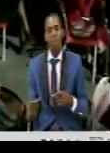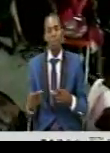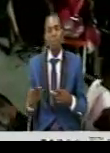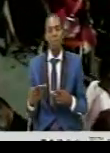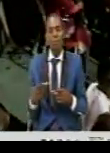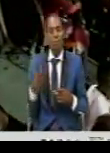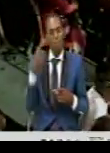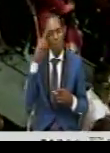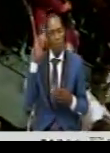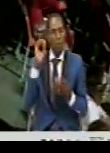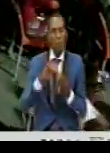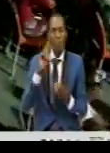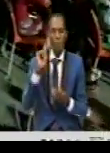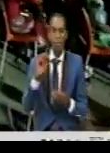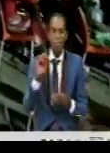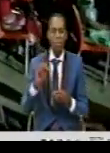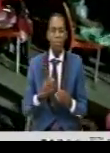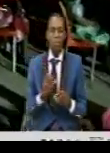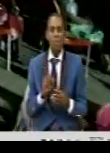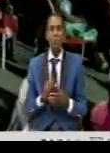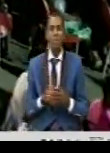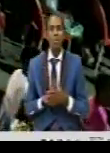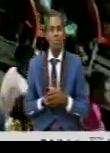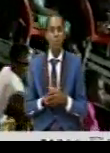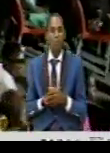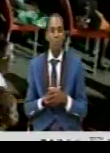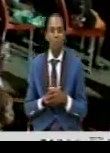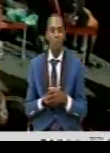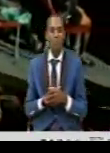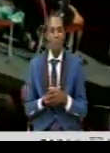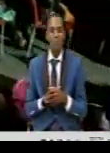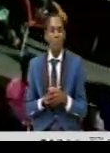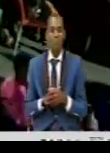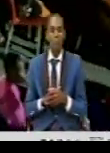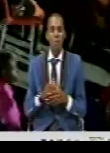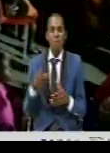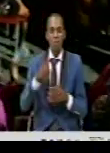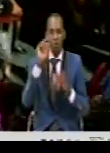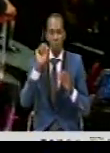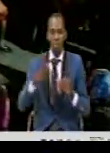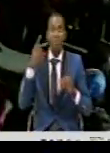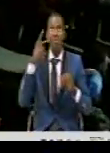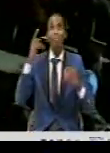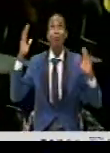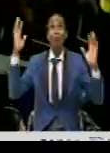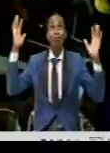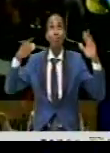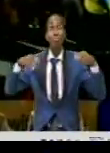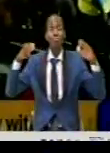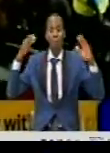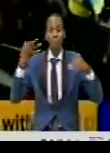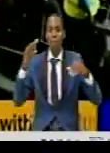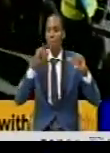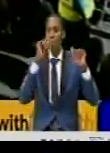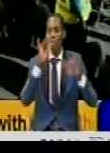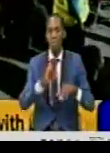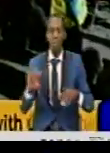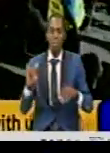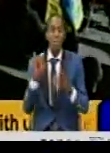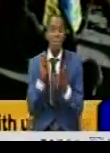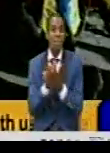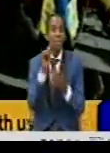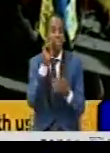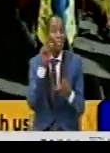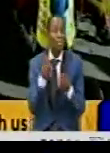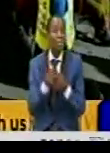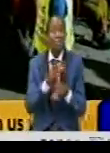And right now, we hand over back to the state of Russia as we bring you more testimonies coming in later. You can see